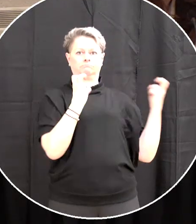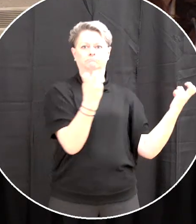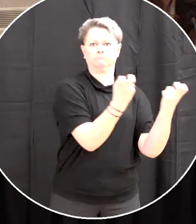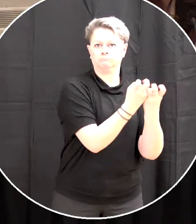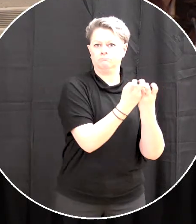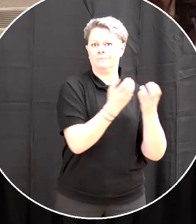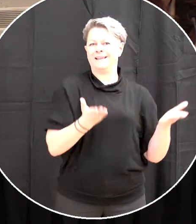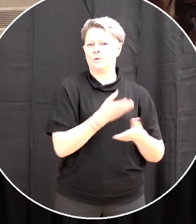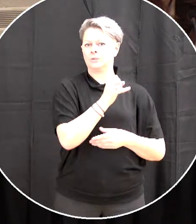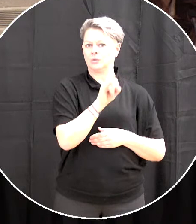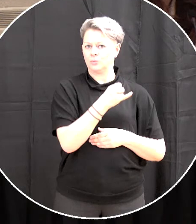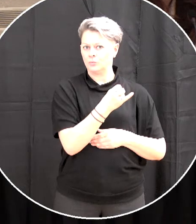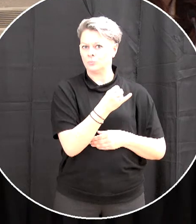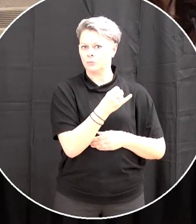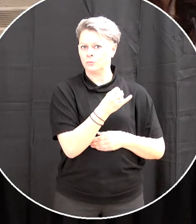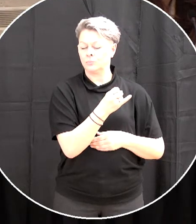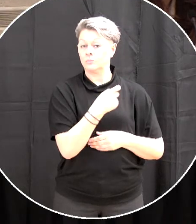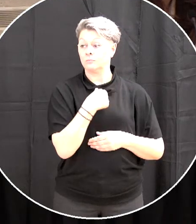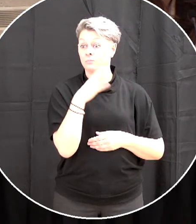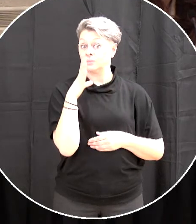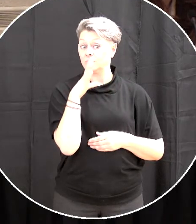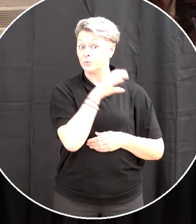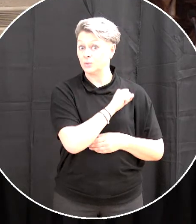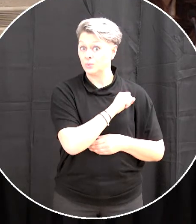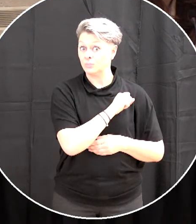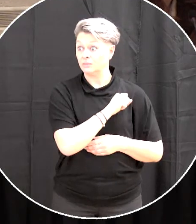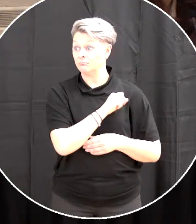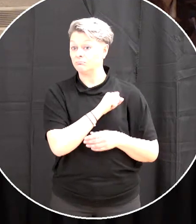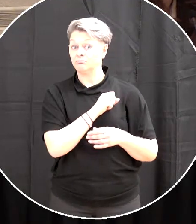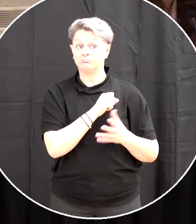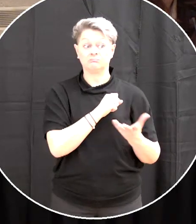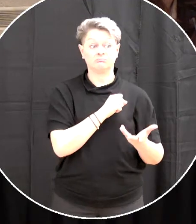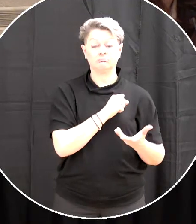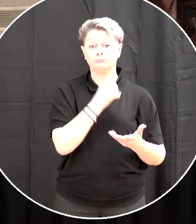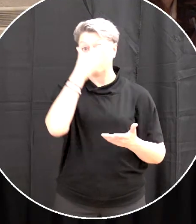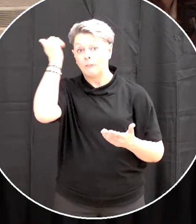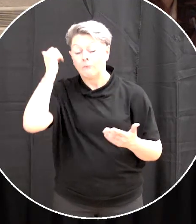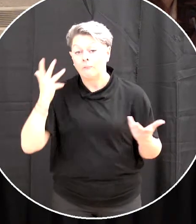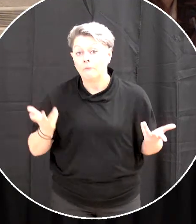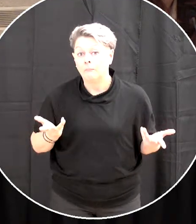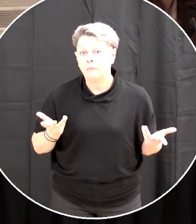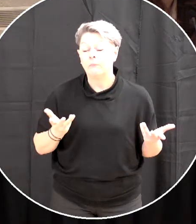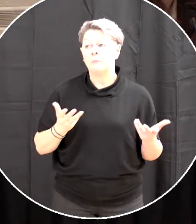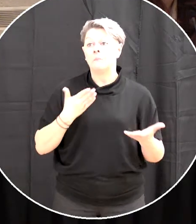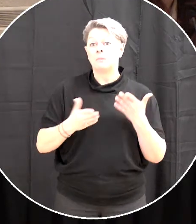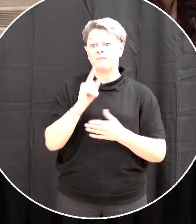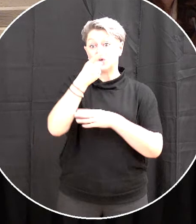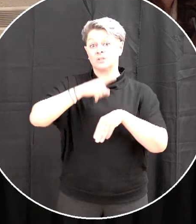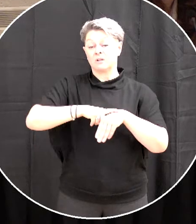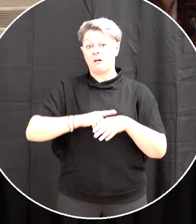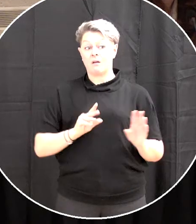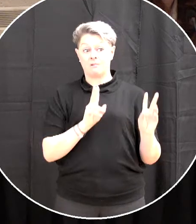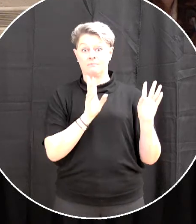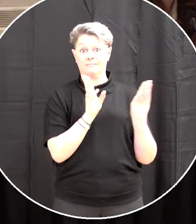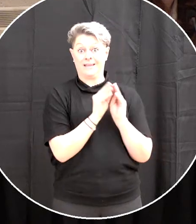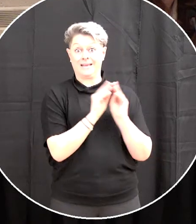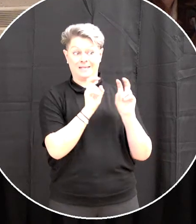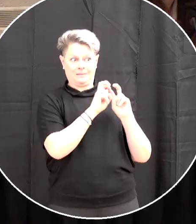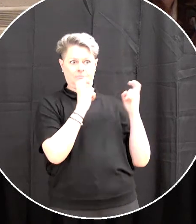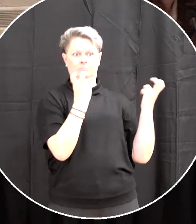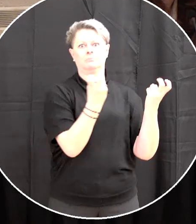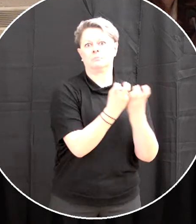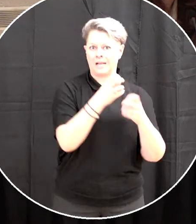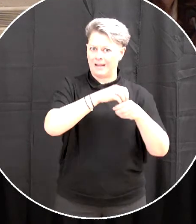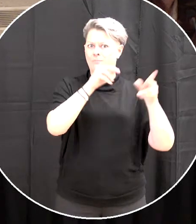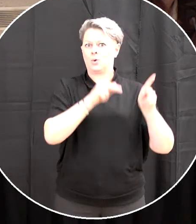John's. So I'm assuming it was just overlooked, and this is the first time that we've met since then in person. And